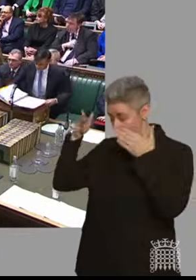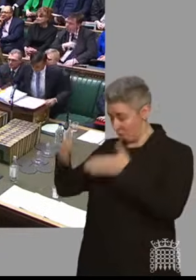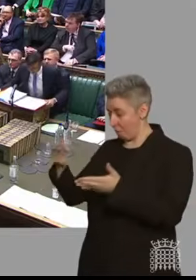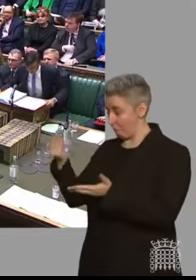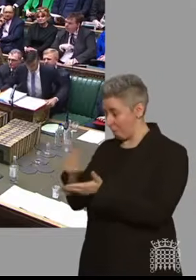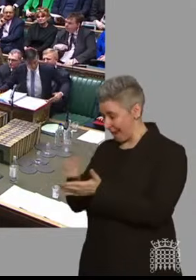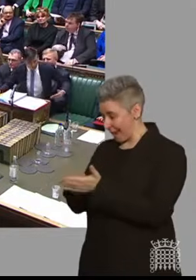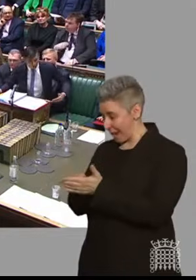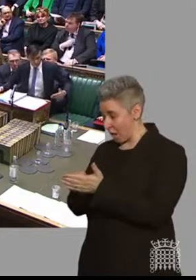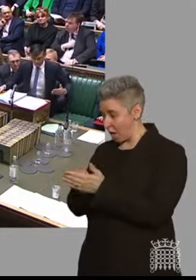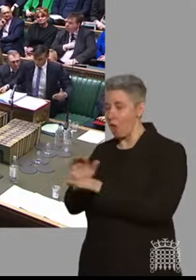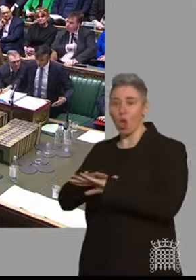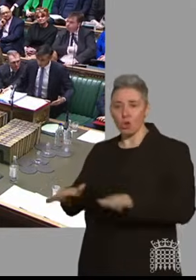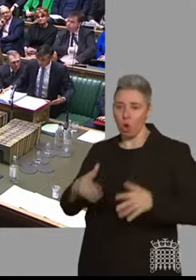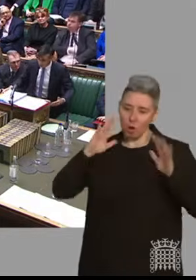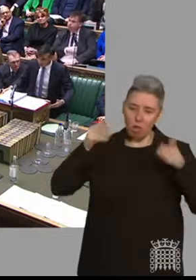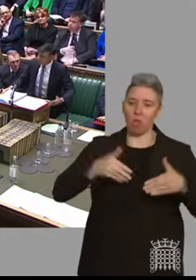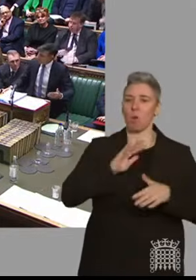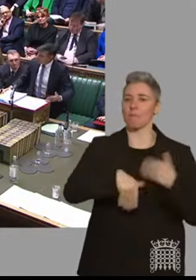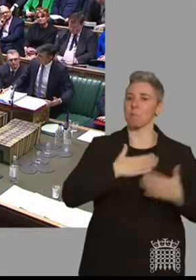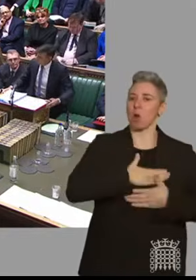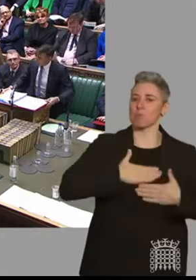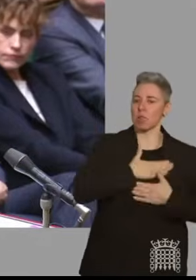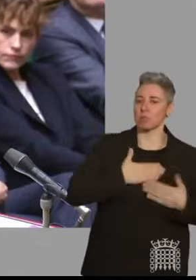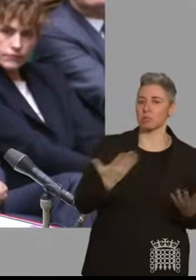Speaker, as I said, the comments were wrong.